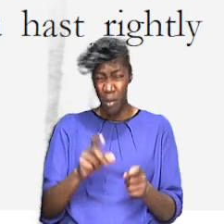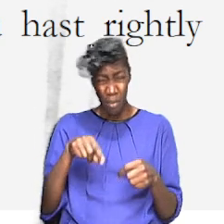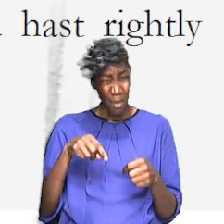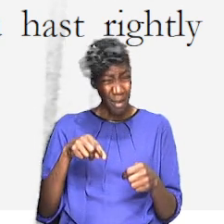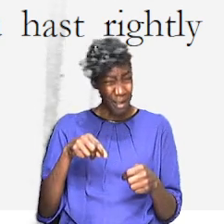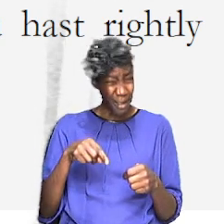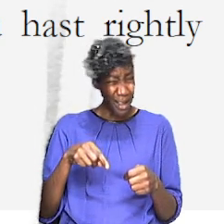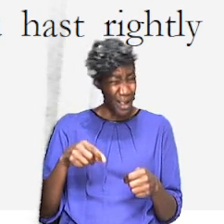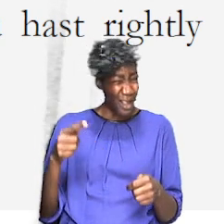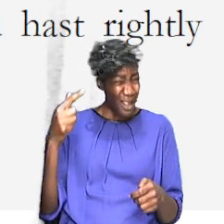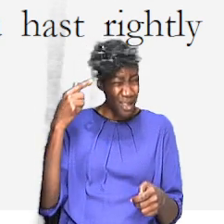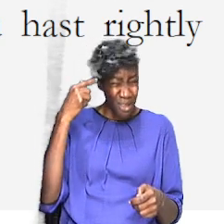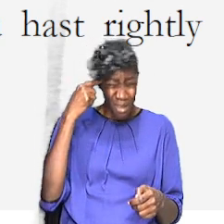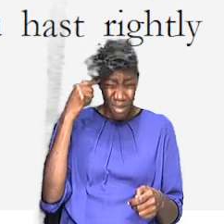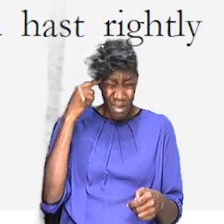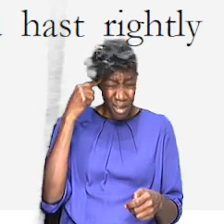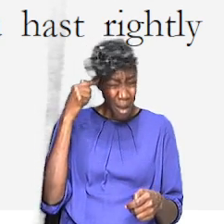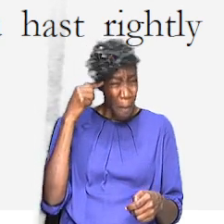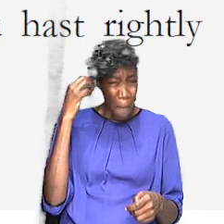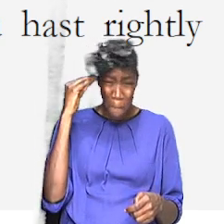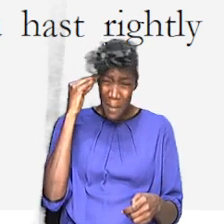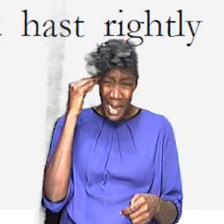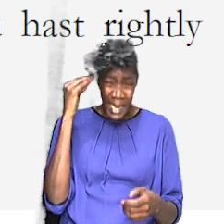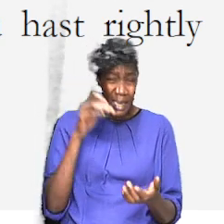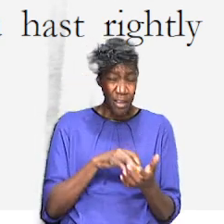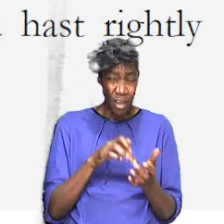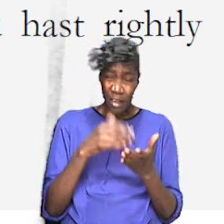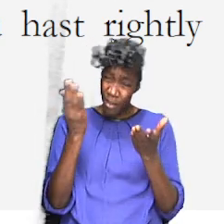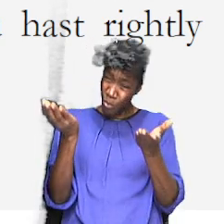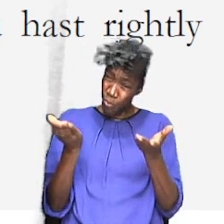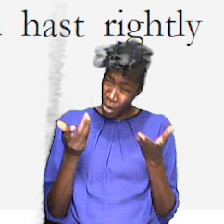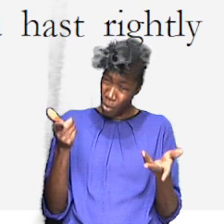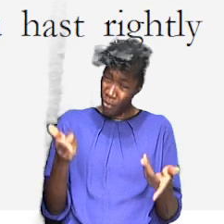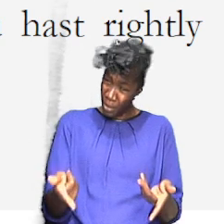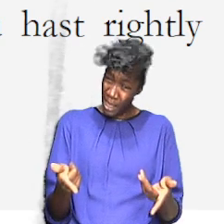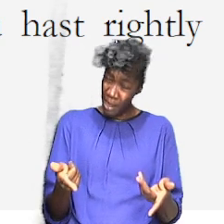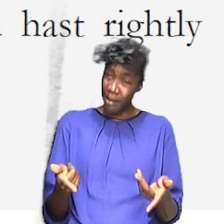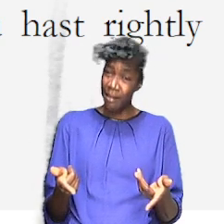mind. So Jesus brought out this, and then